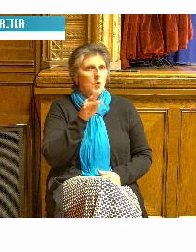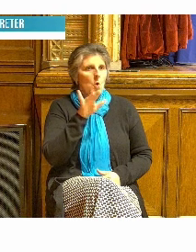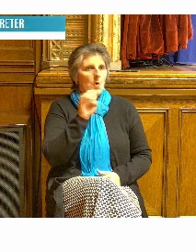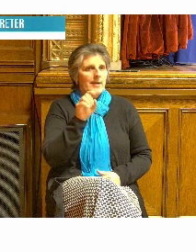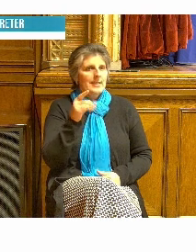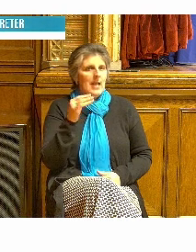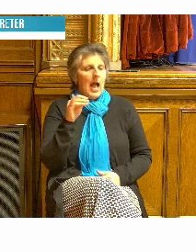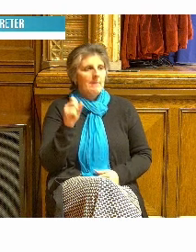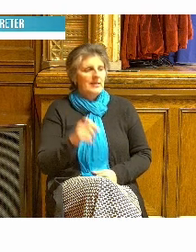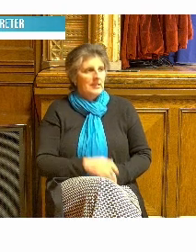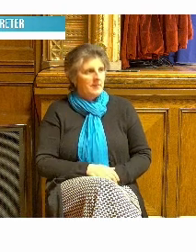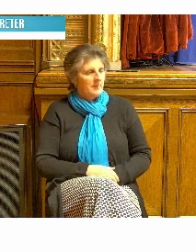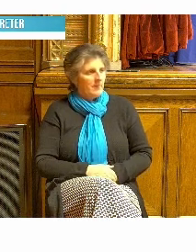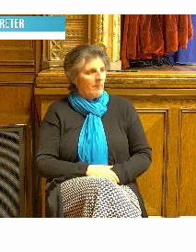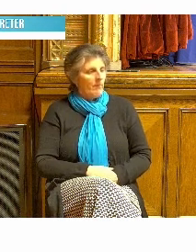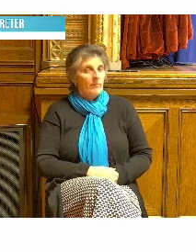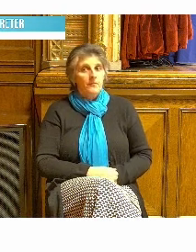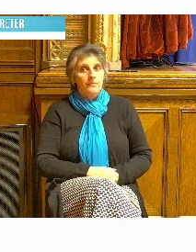Thomas.